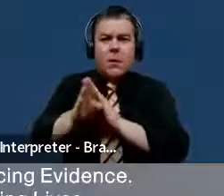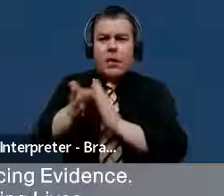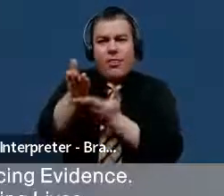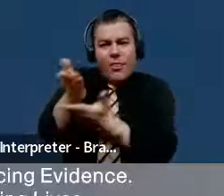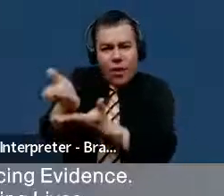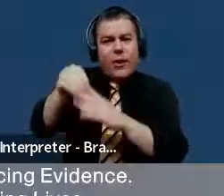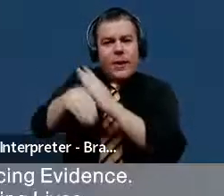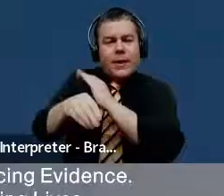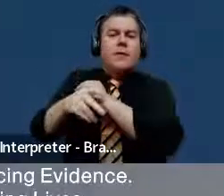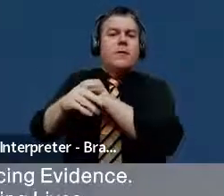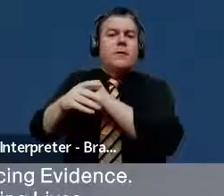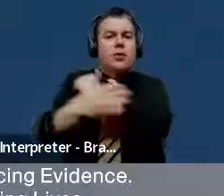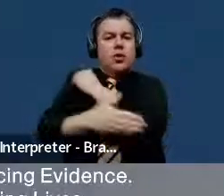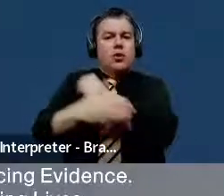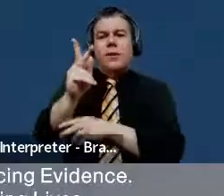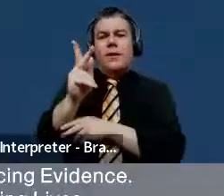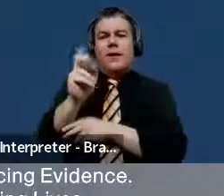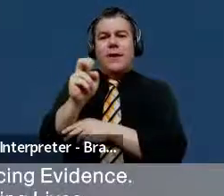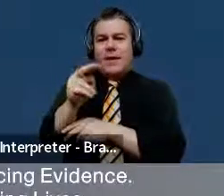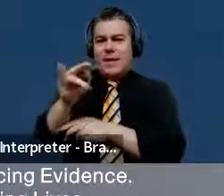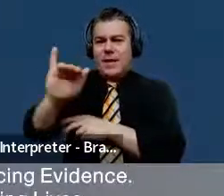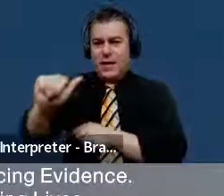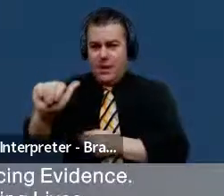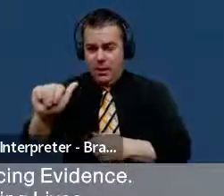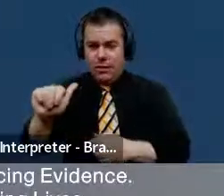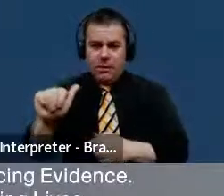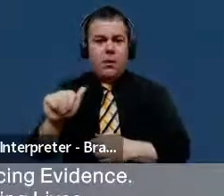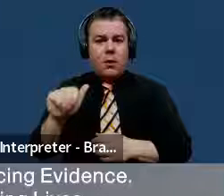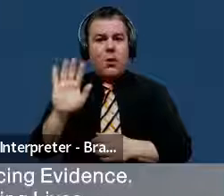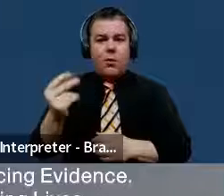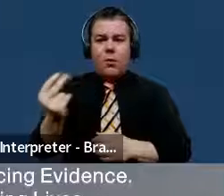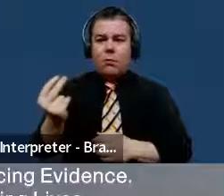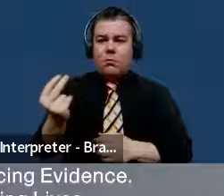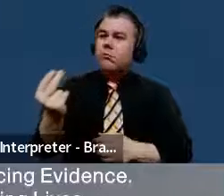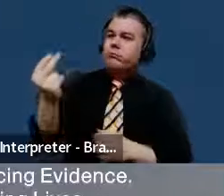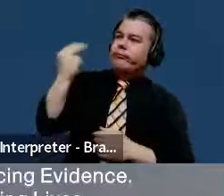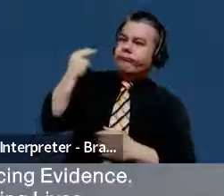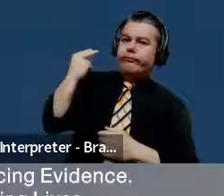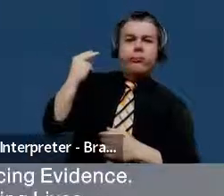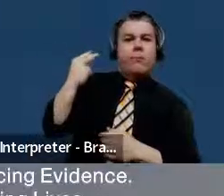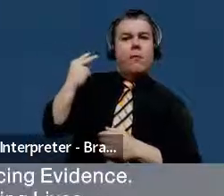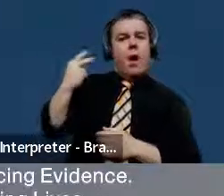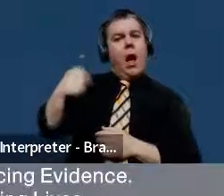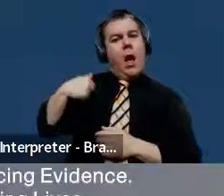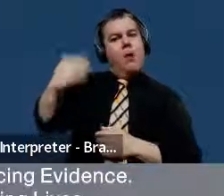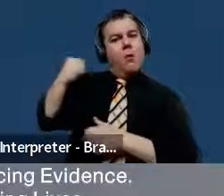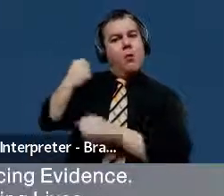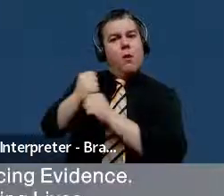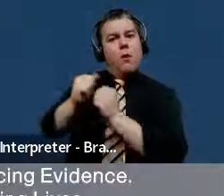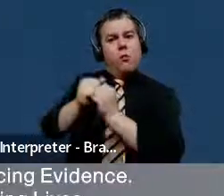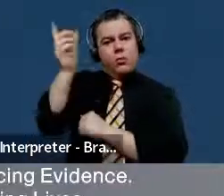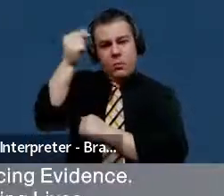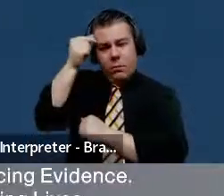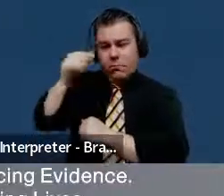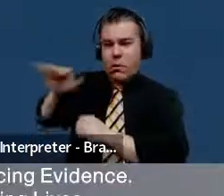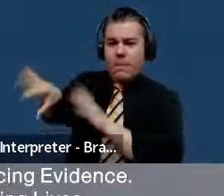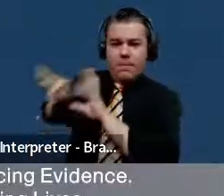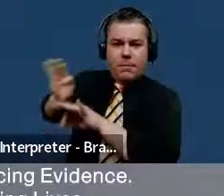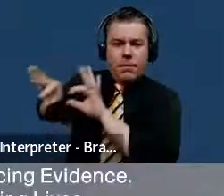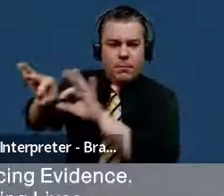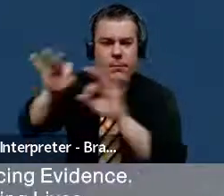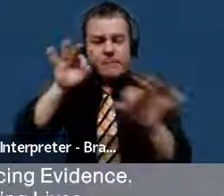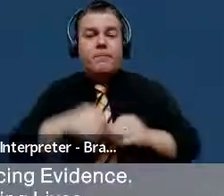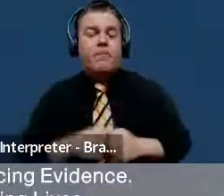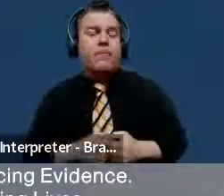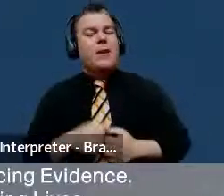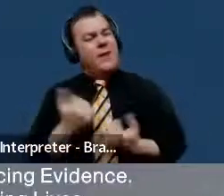of what I'm going to refer to is going to refer back to that time working with the government. So just to delve quickly in, what are